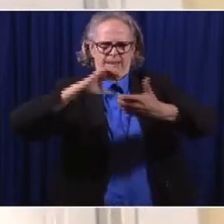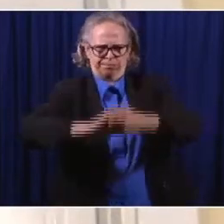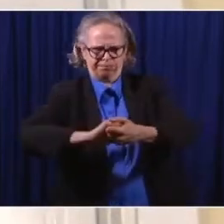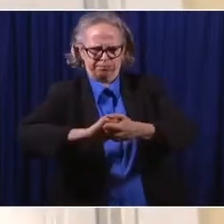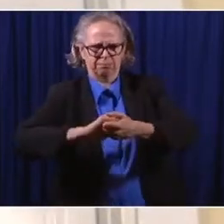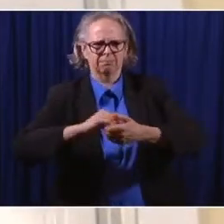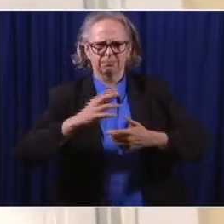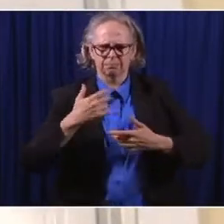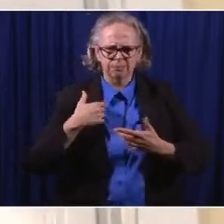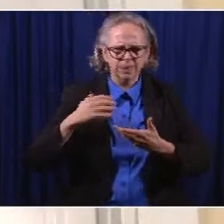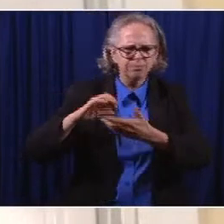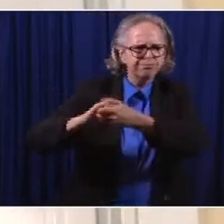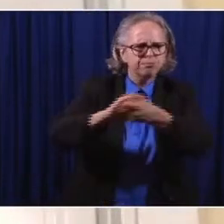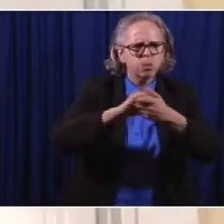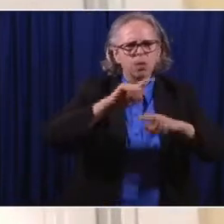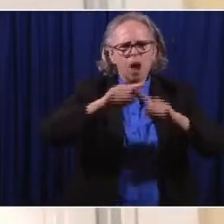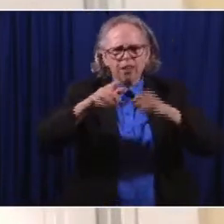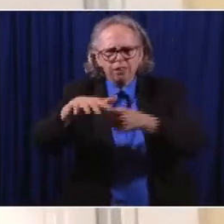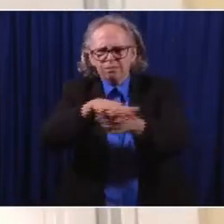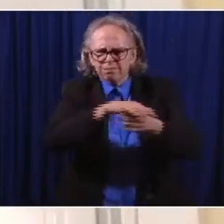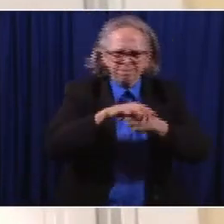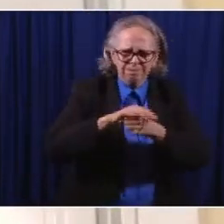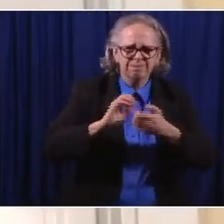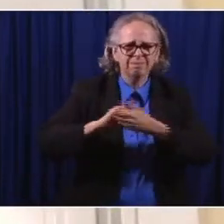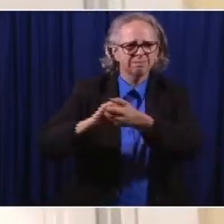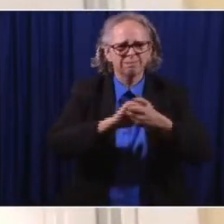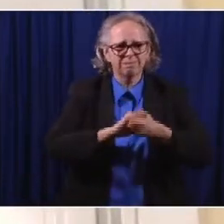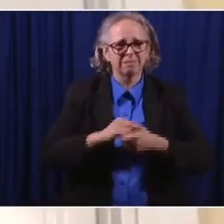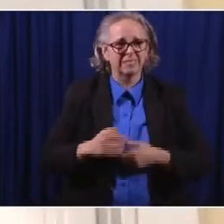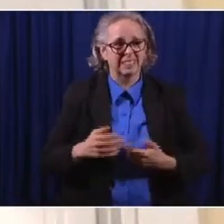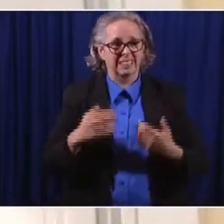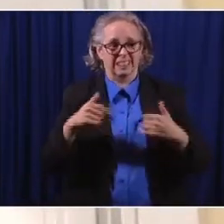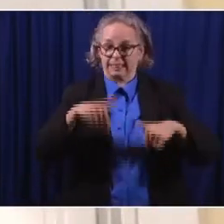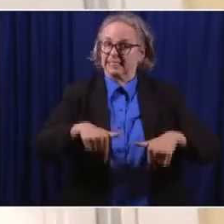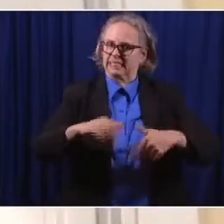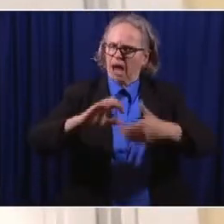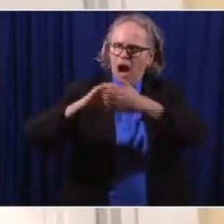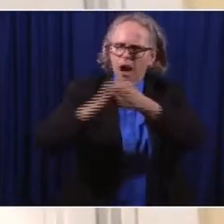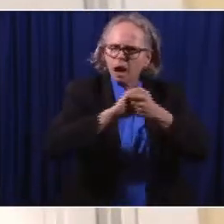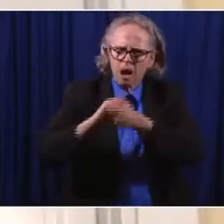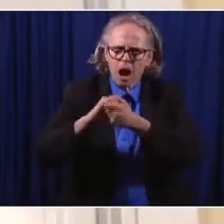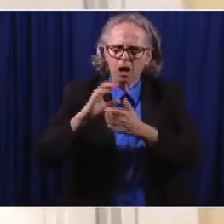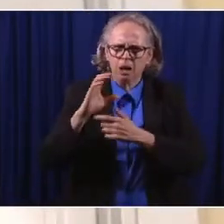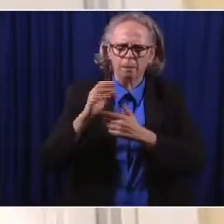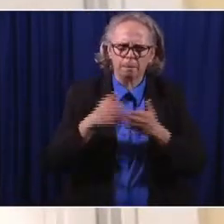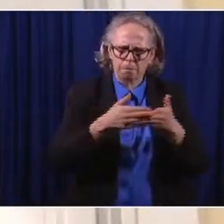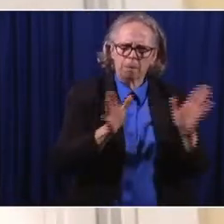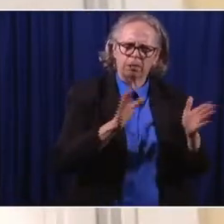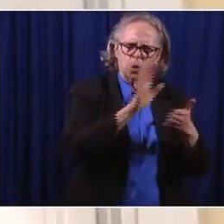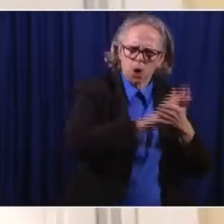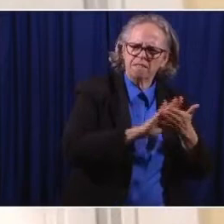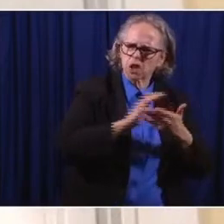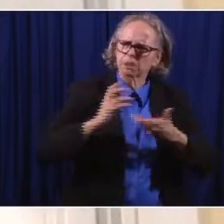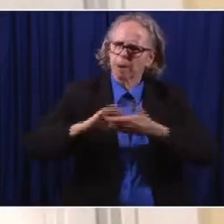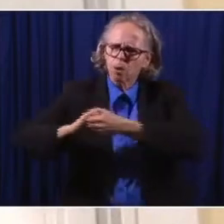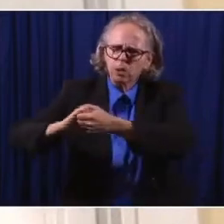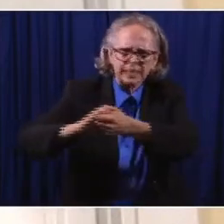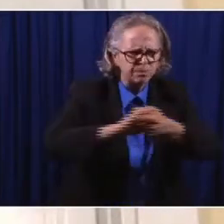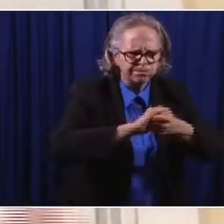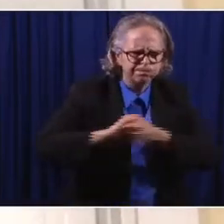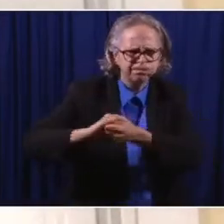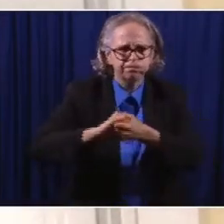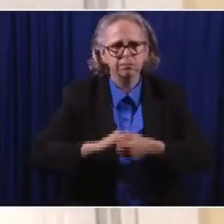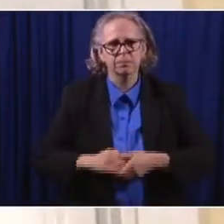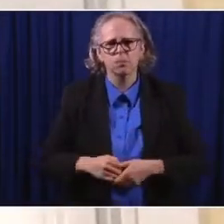Bruce Johnson. Through our collaborative efforts with our public university colleagues, a return to campus plan was created with